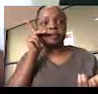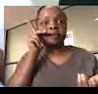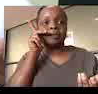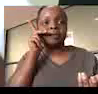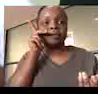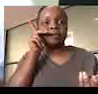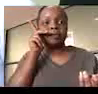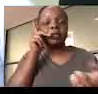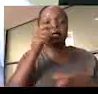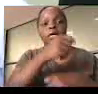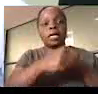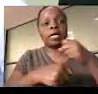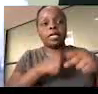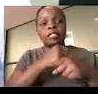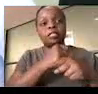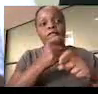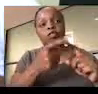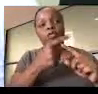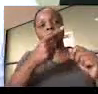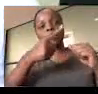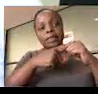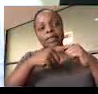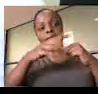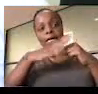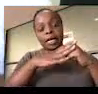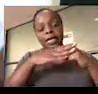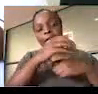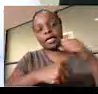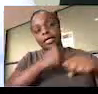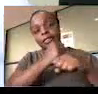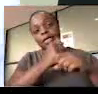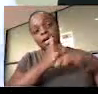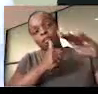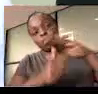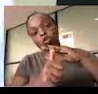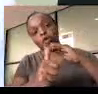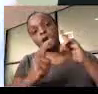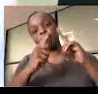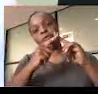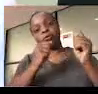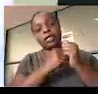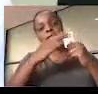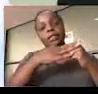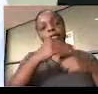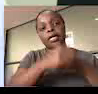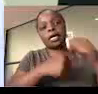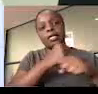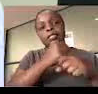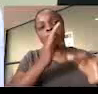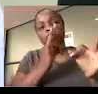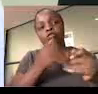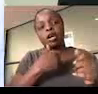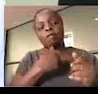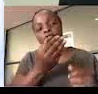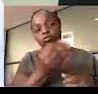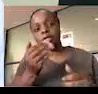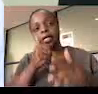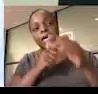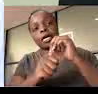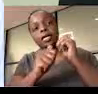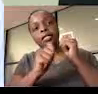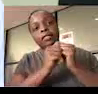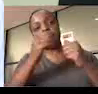as they are your biological kids. And the birth certificate bears the name of the parents